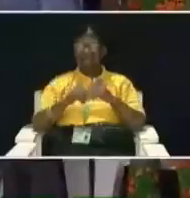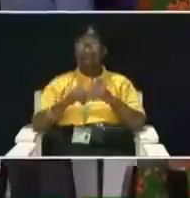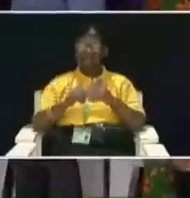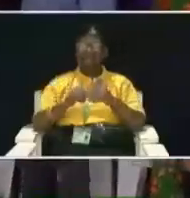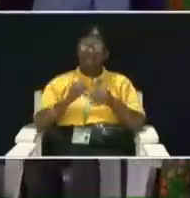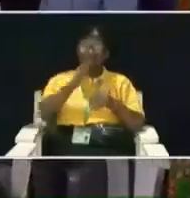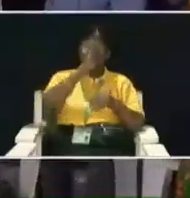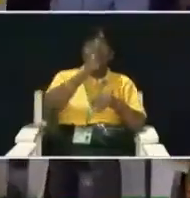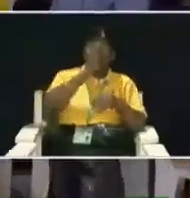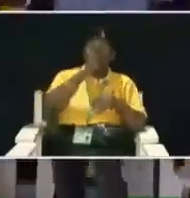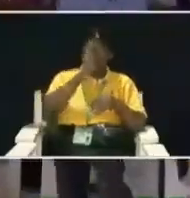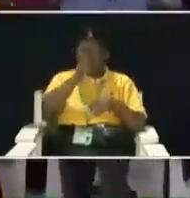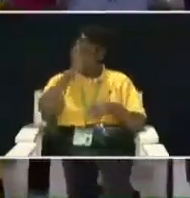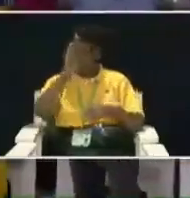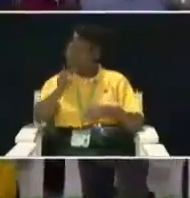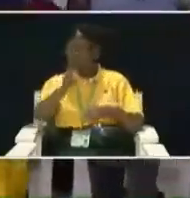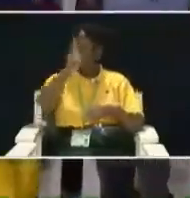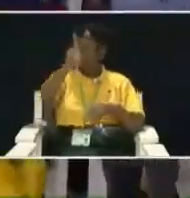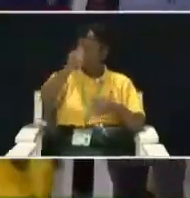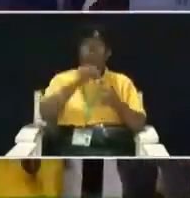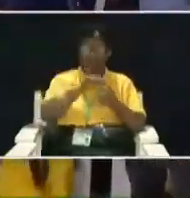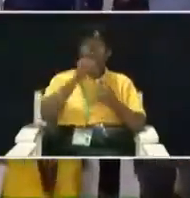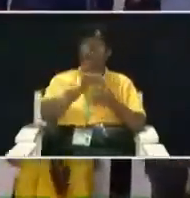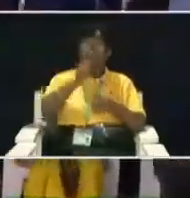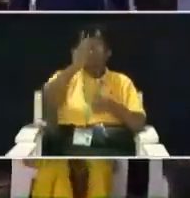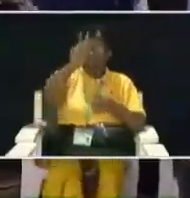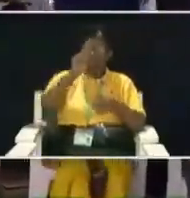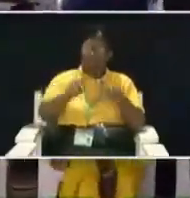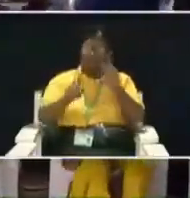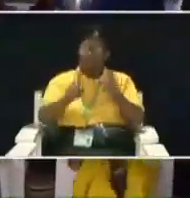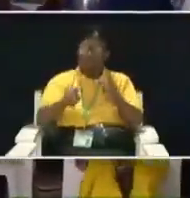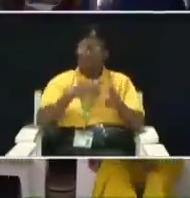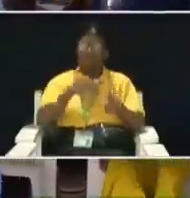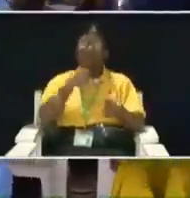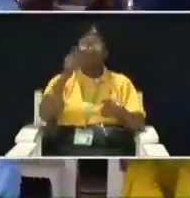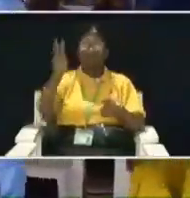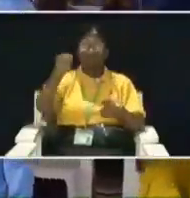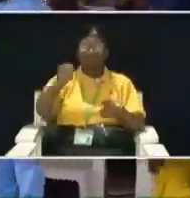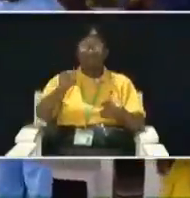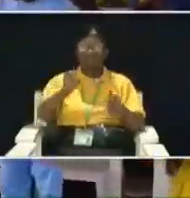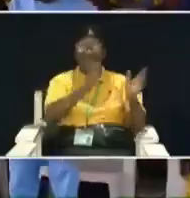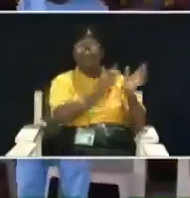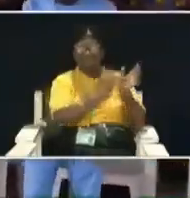Shake hands with one or two people and tell them Jesus is alive.